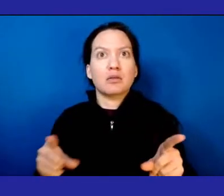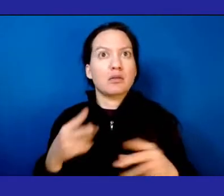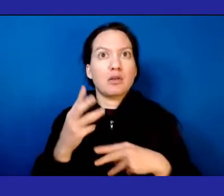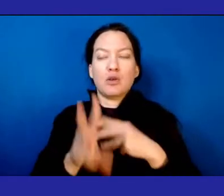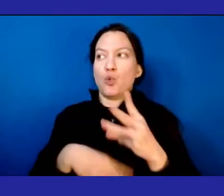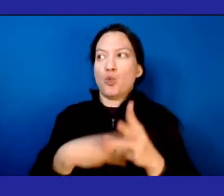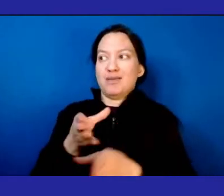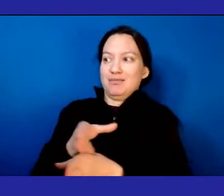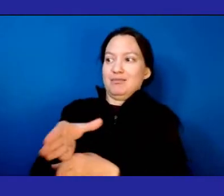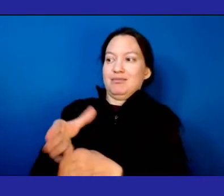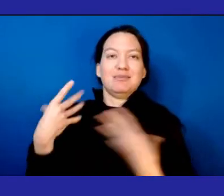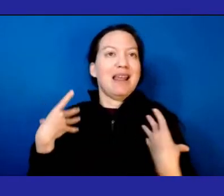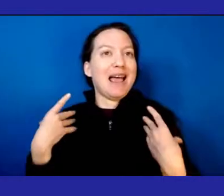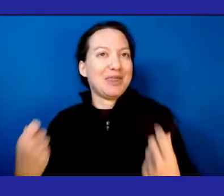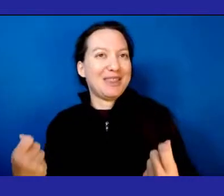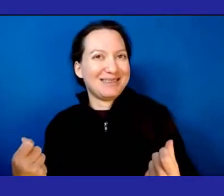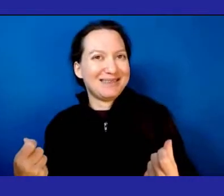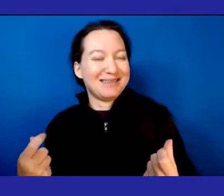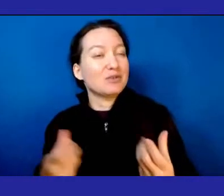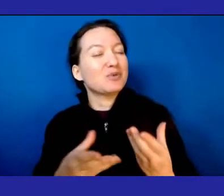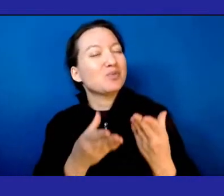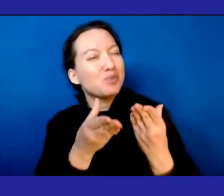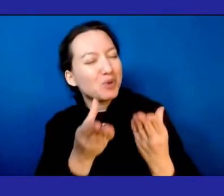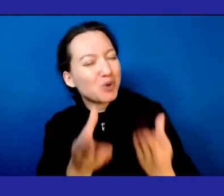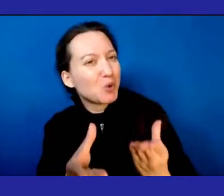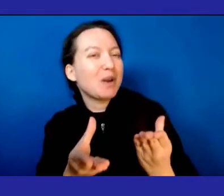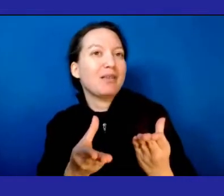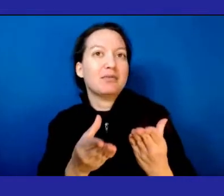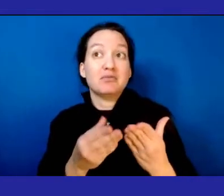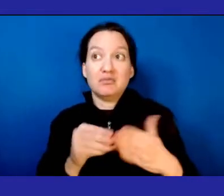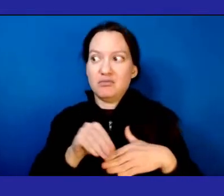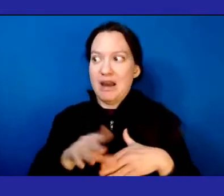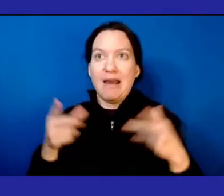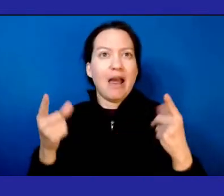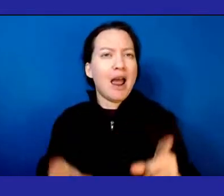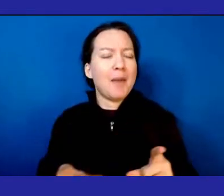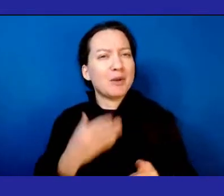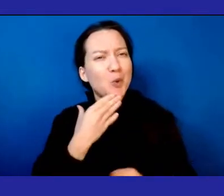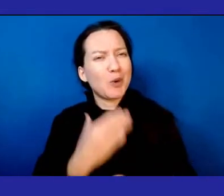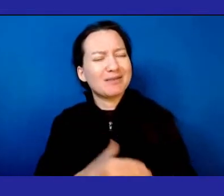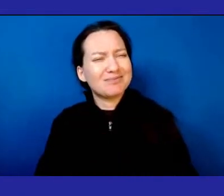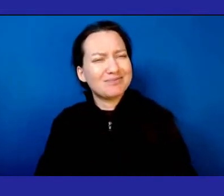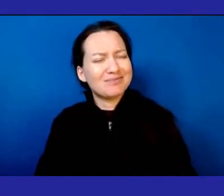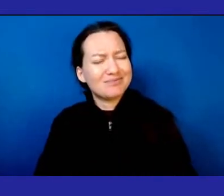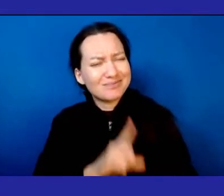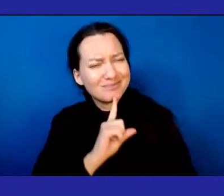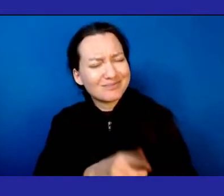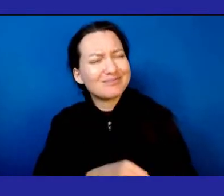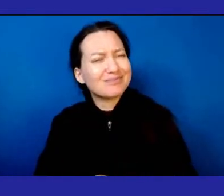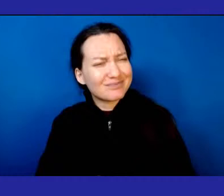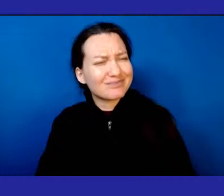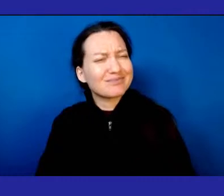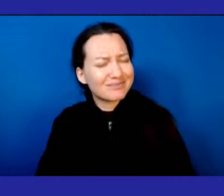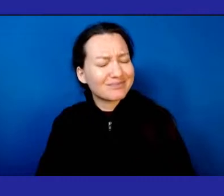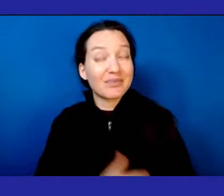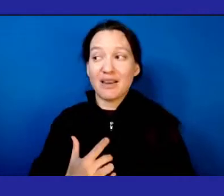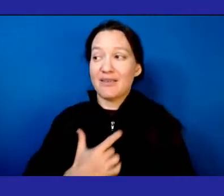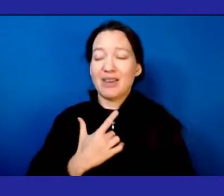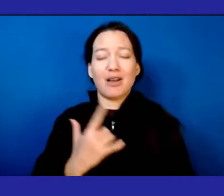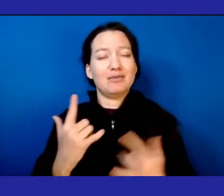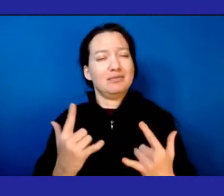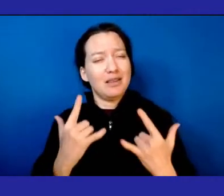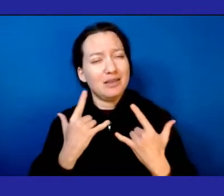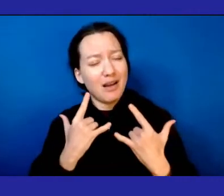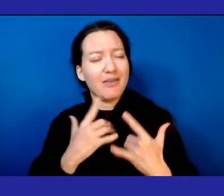health. And you are the ones who make it happen so good. You really do. I could feel the love and caring.